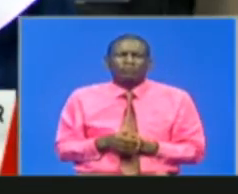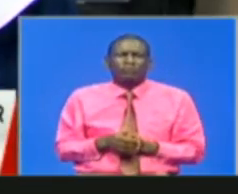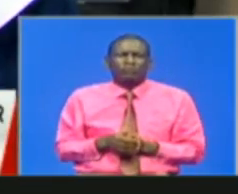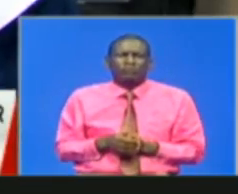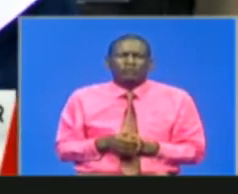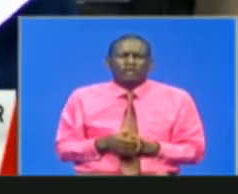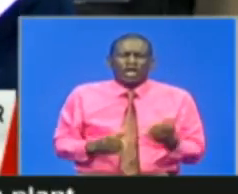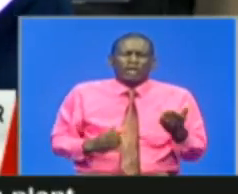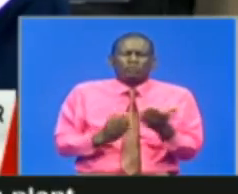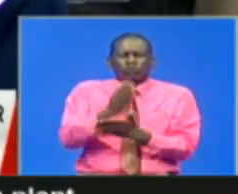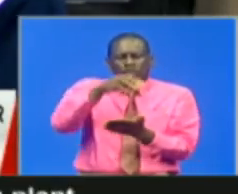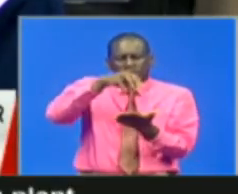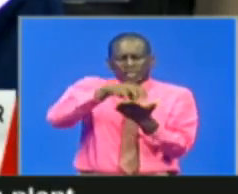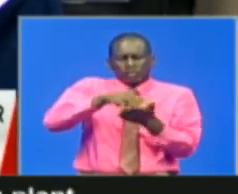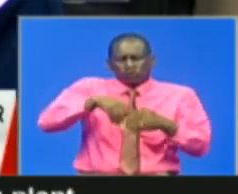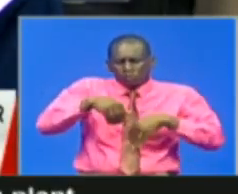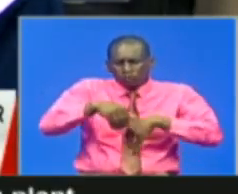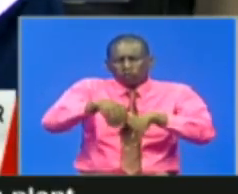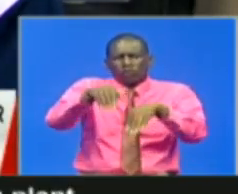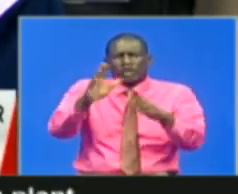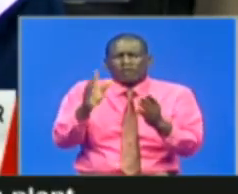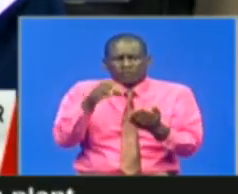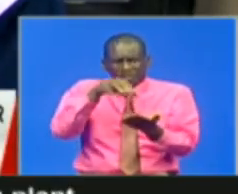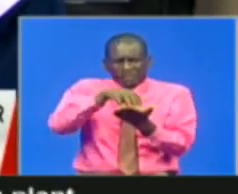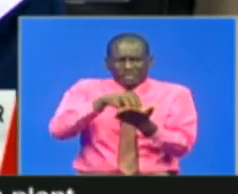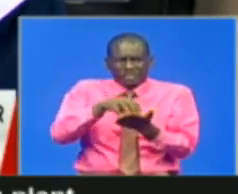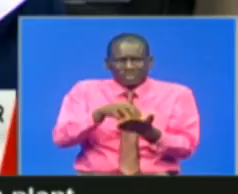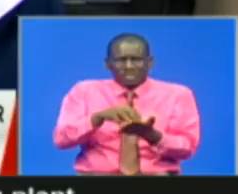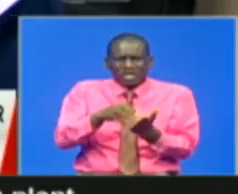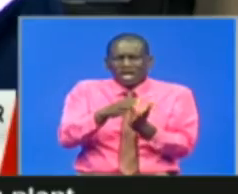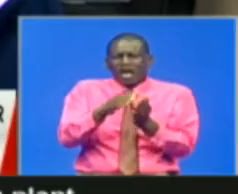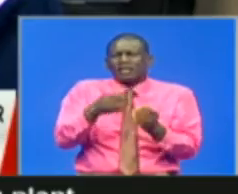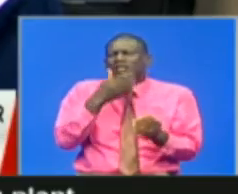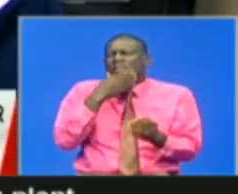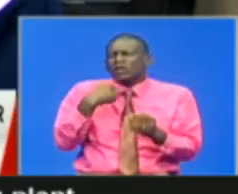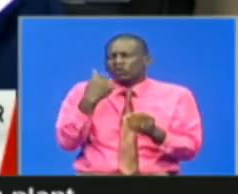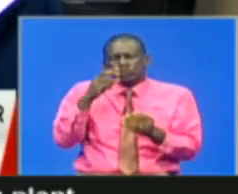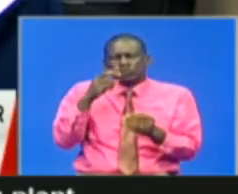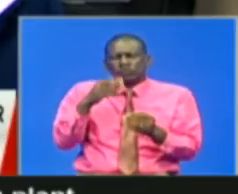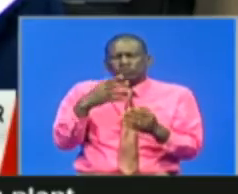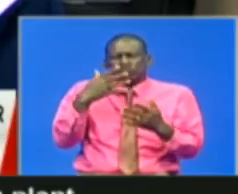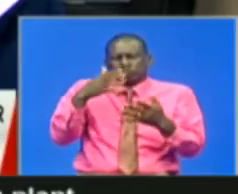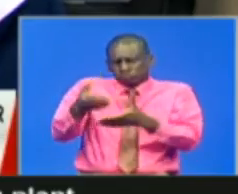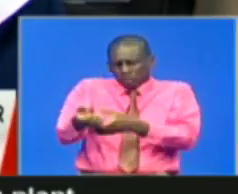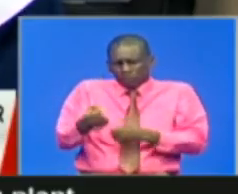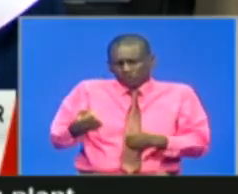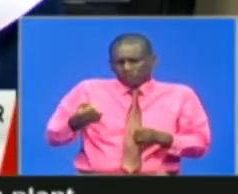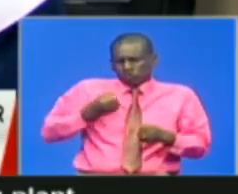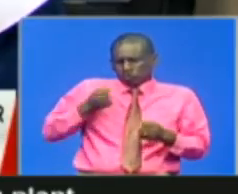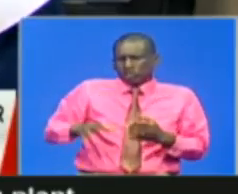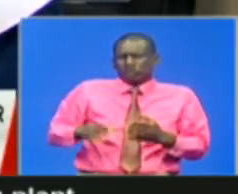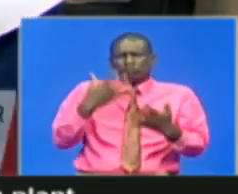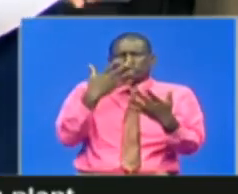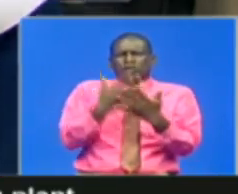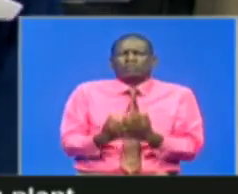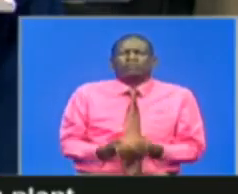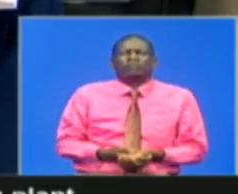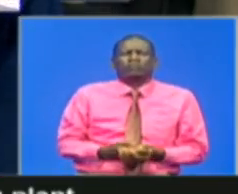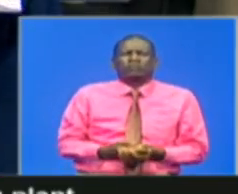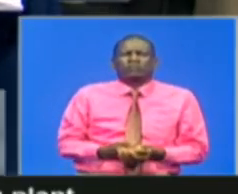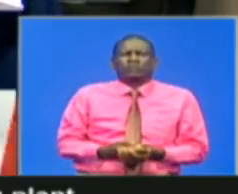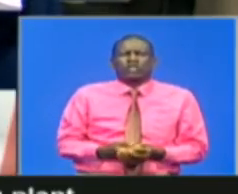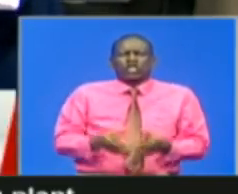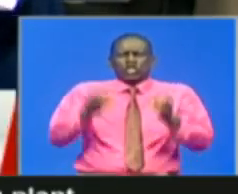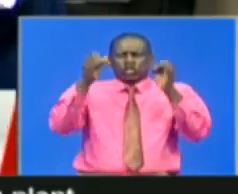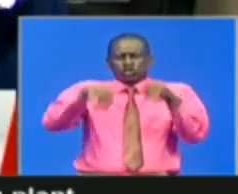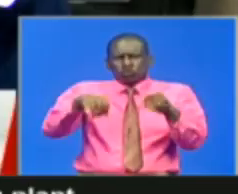I'm sure the case will follow up on this story so that the man who's guilty of this will be caught. To politics now, and a fresh storm is